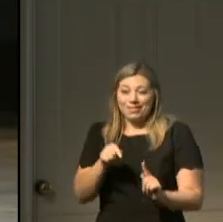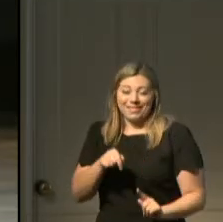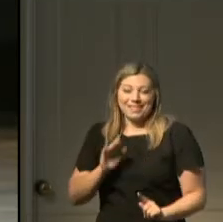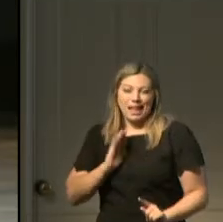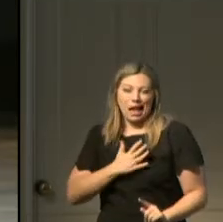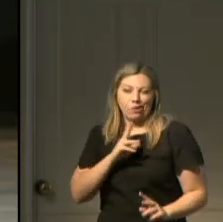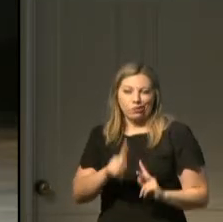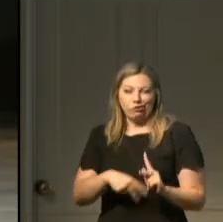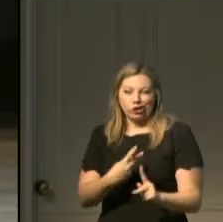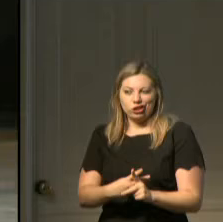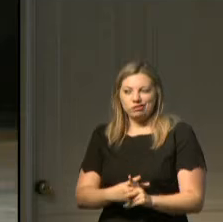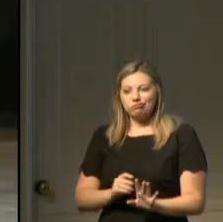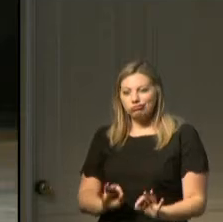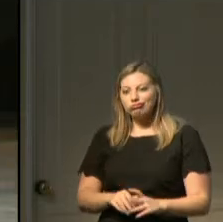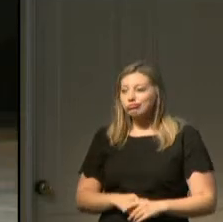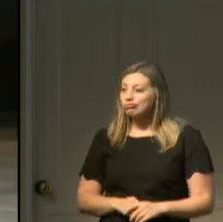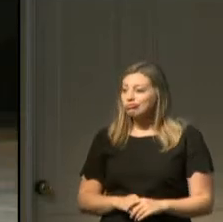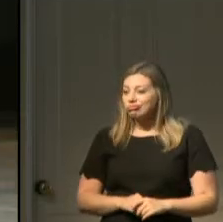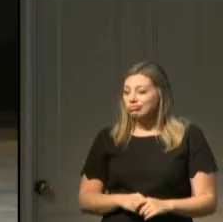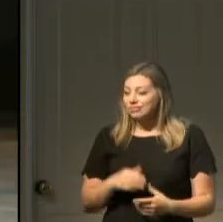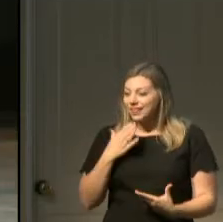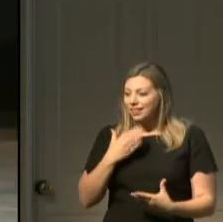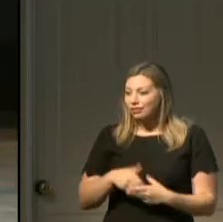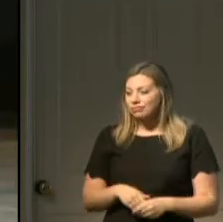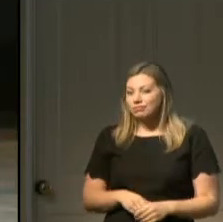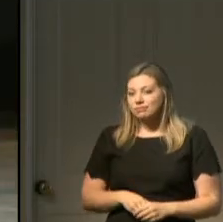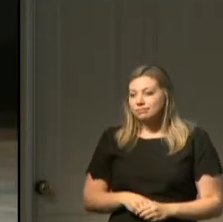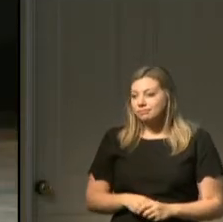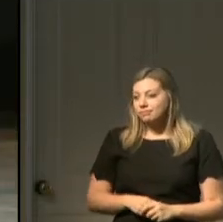of that. Thanks.